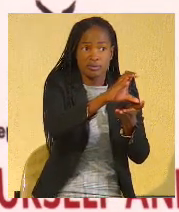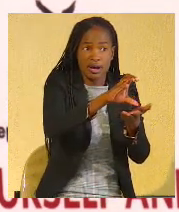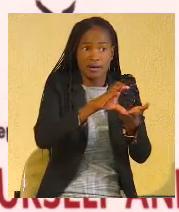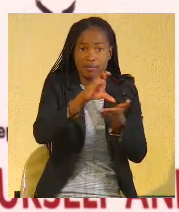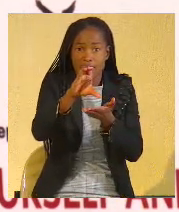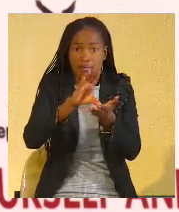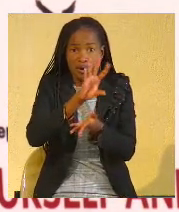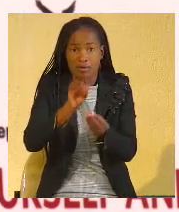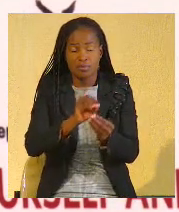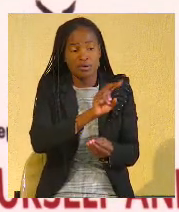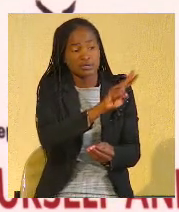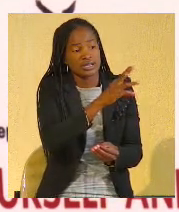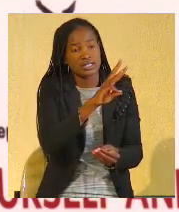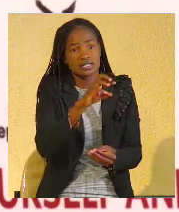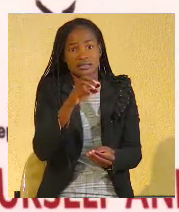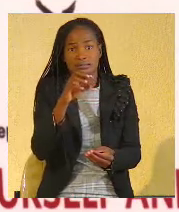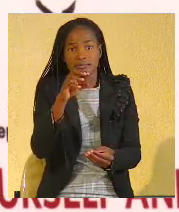and